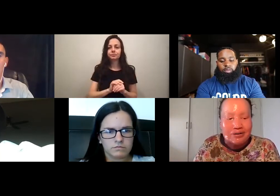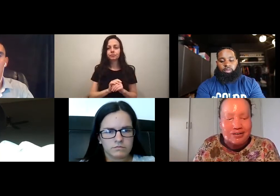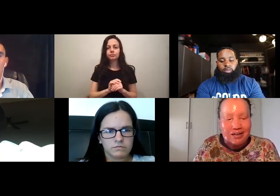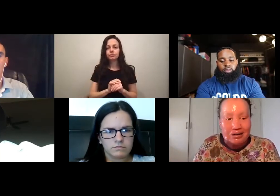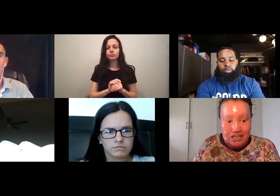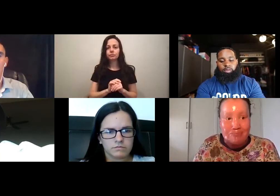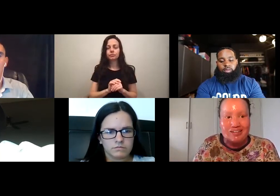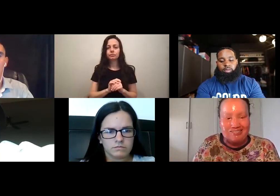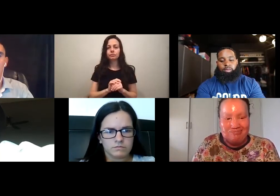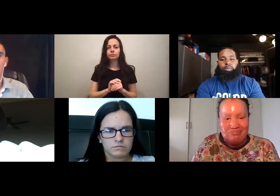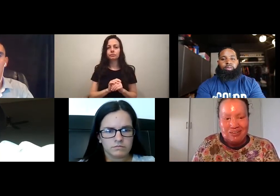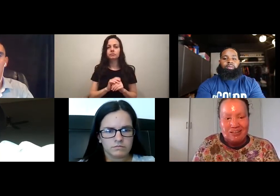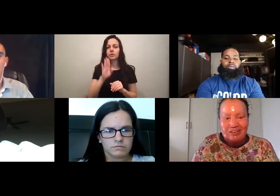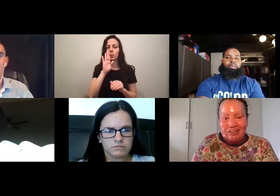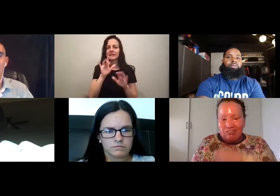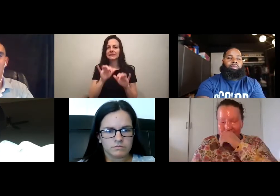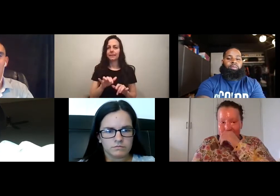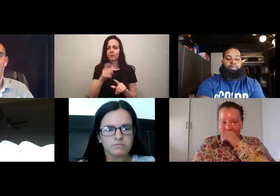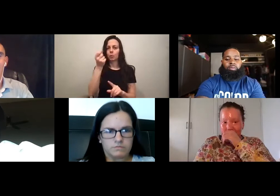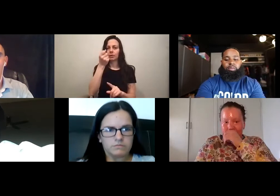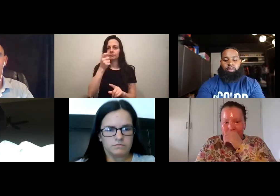hang on, I'll type it.